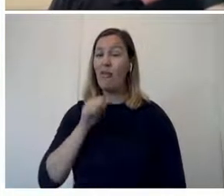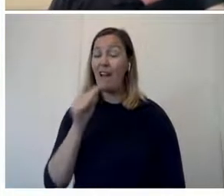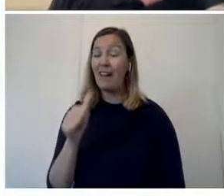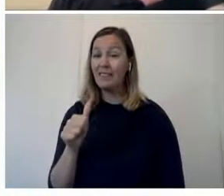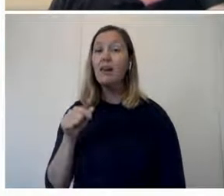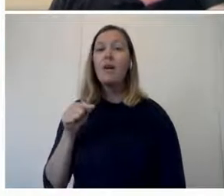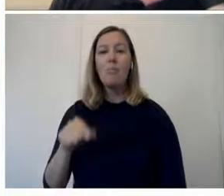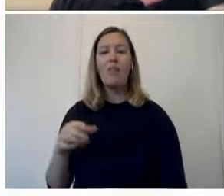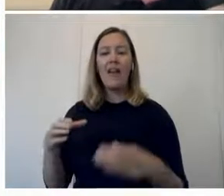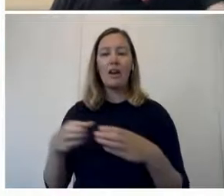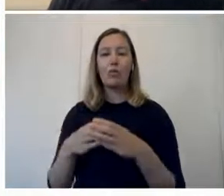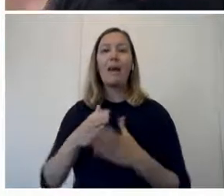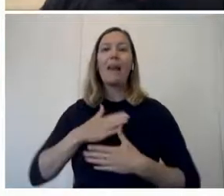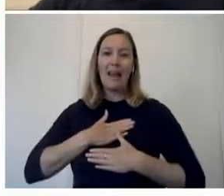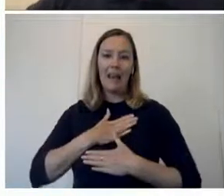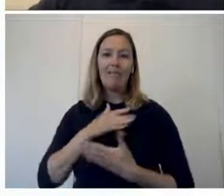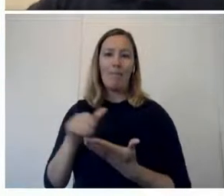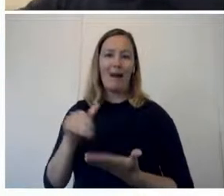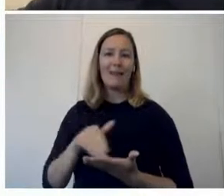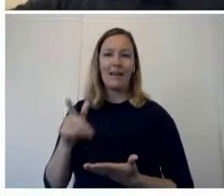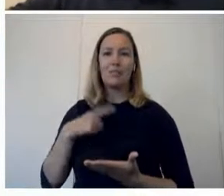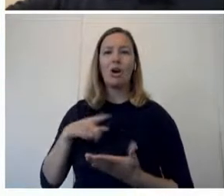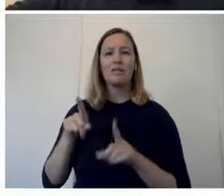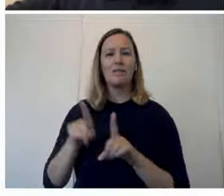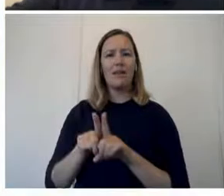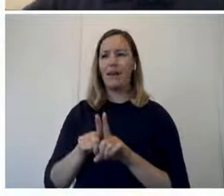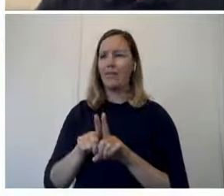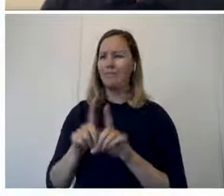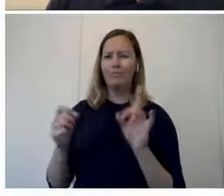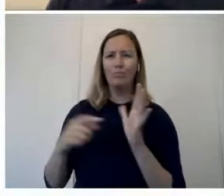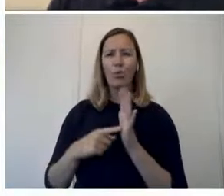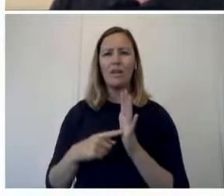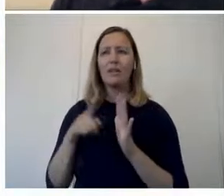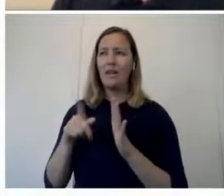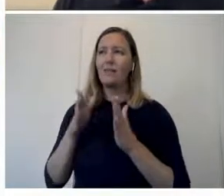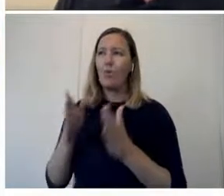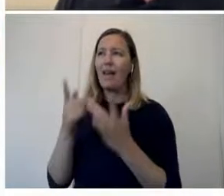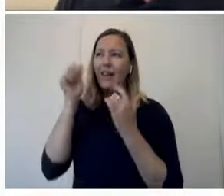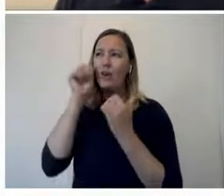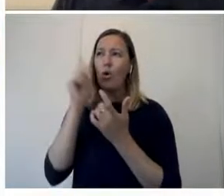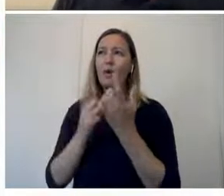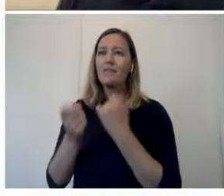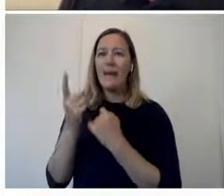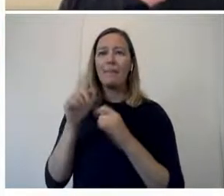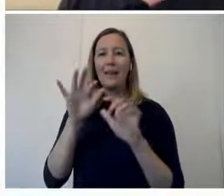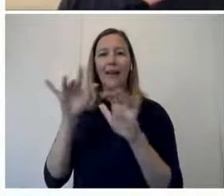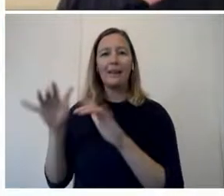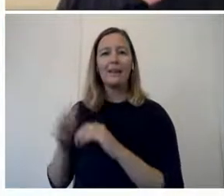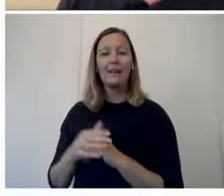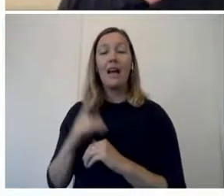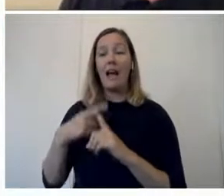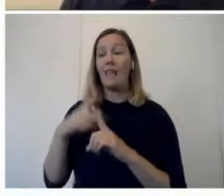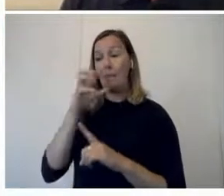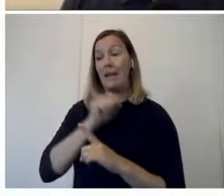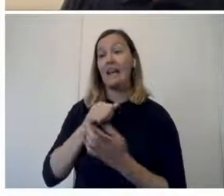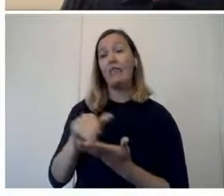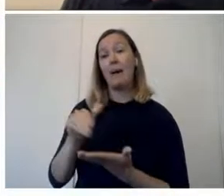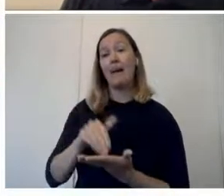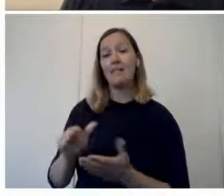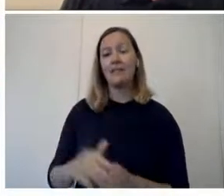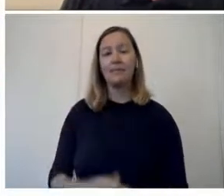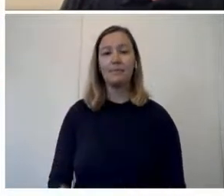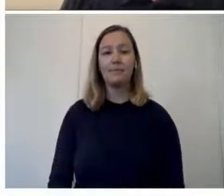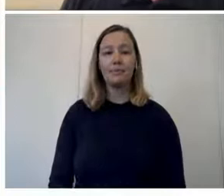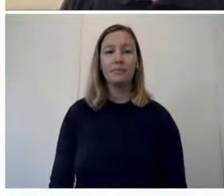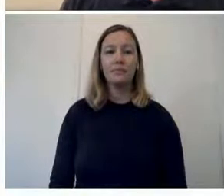who love marketing, because marketing is gospel. Marketing is how they find out what's on, and they believe it. Pretty